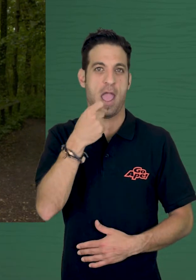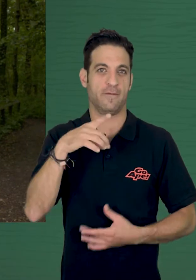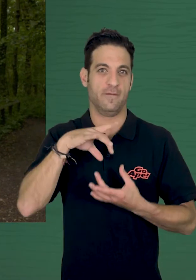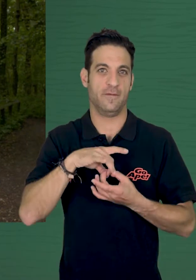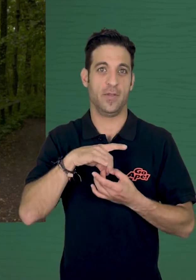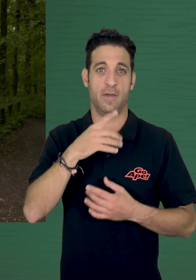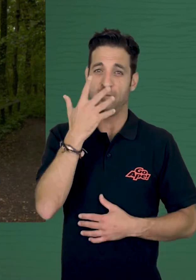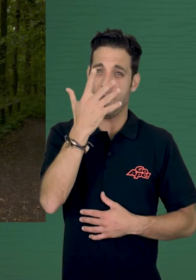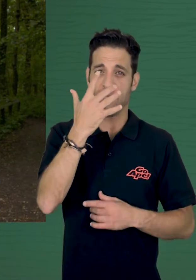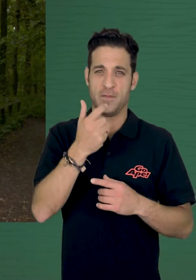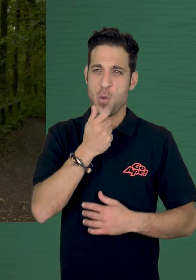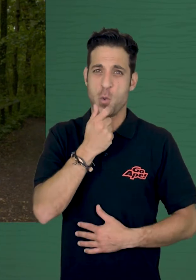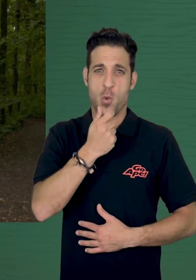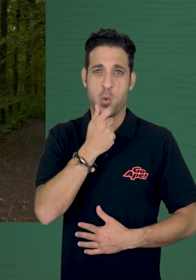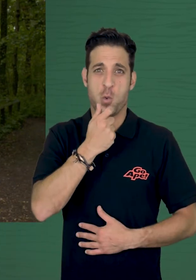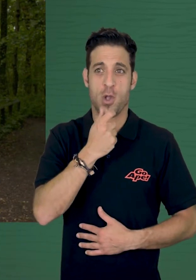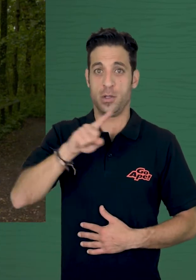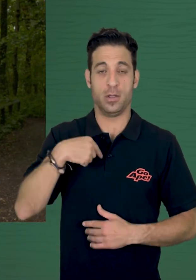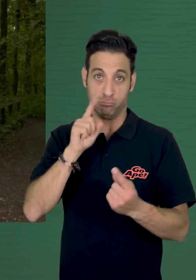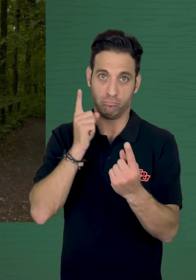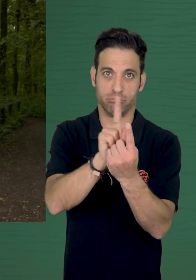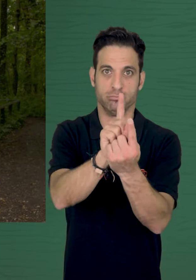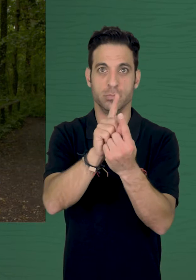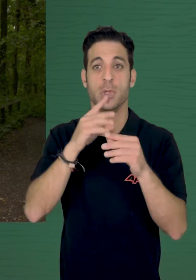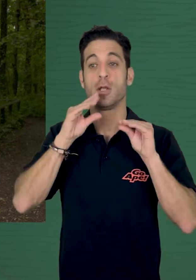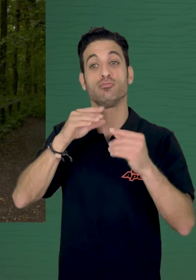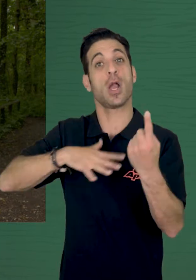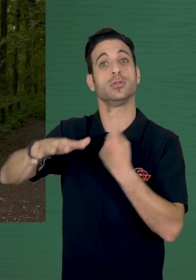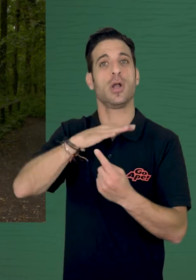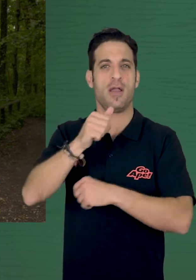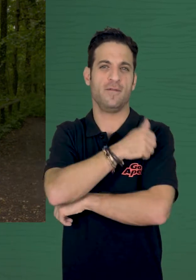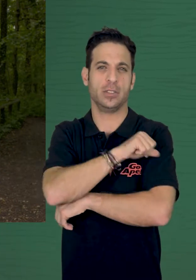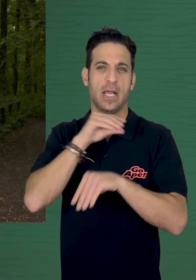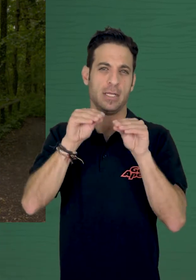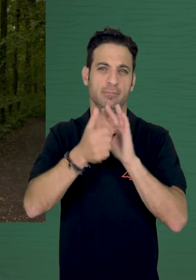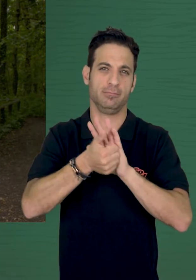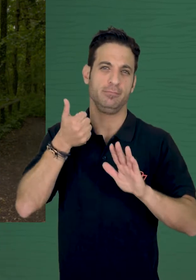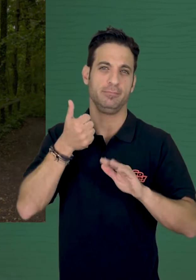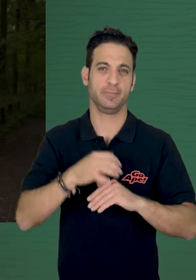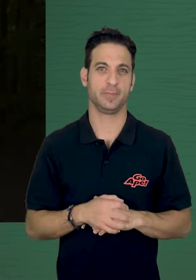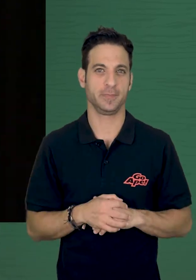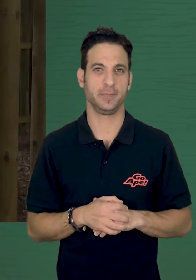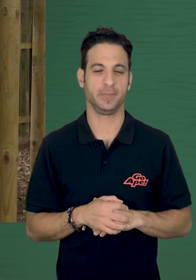attention. 5 short, sharp blasts will come running to help. All the instructors are also first aid trained.